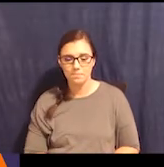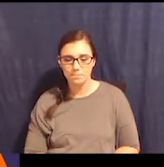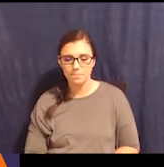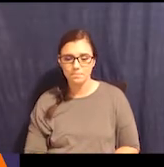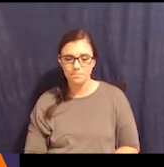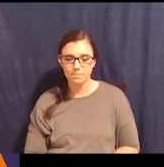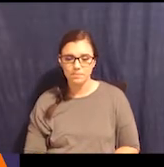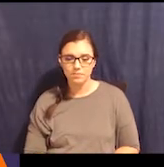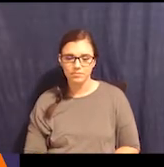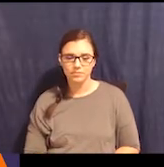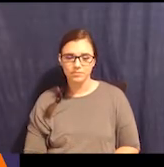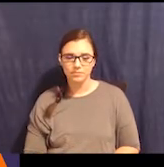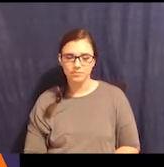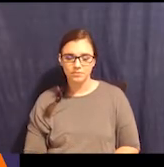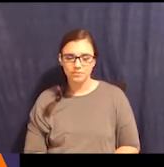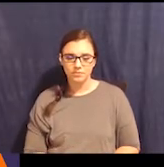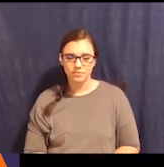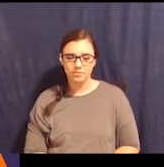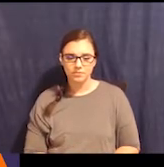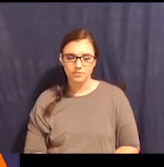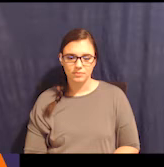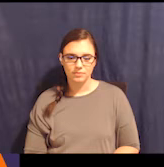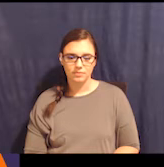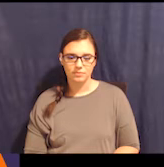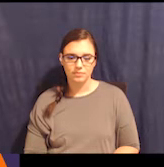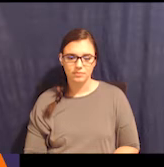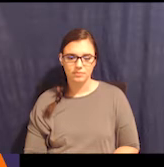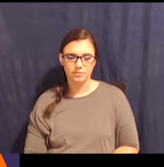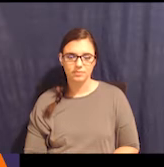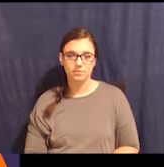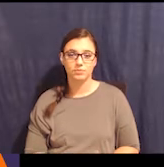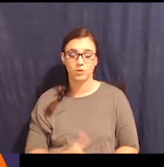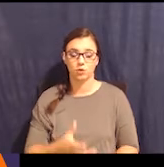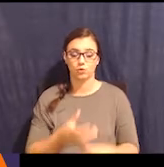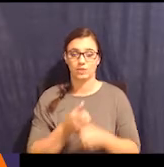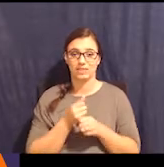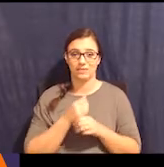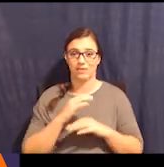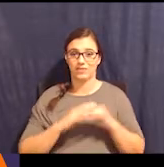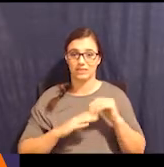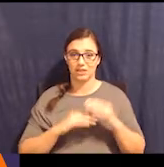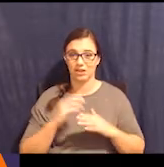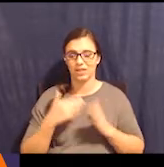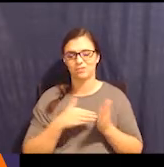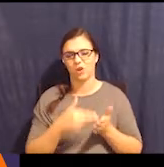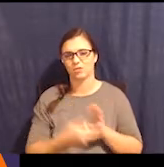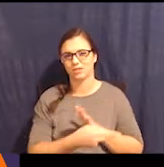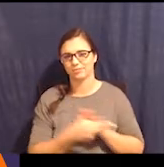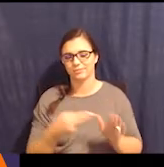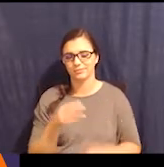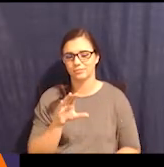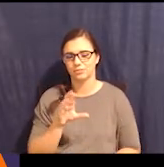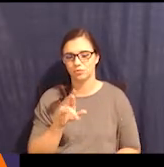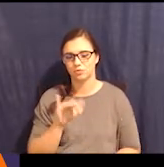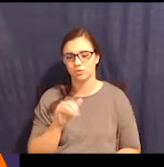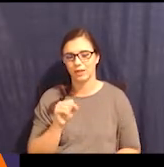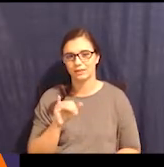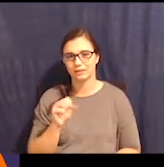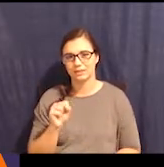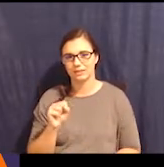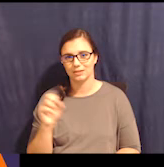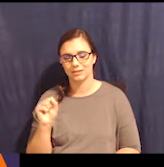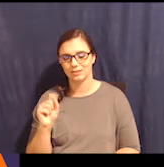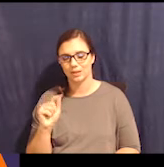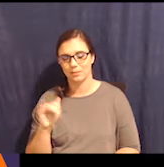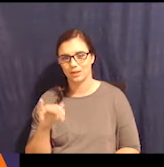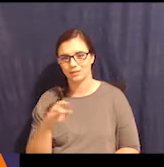Receiving facilities, which are commonly referred to as crisis stabilization units or Baker Act facilities, accept individuals